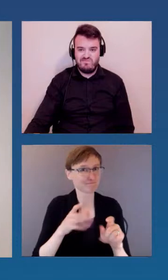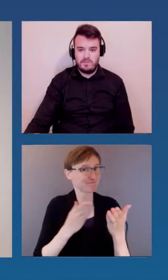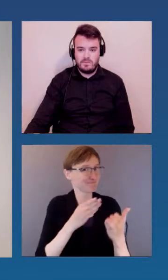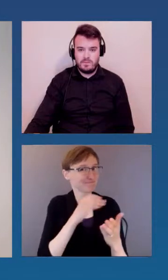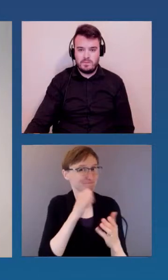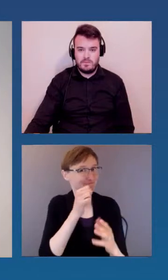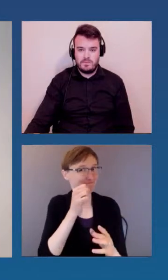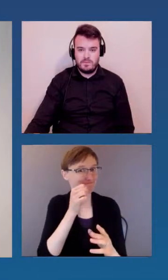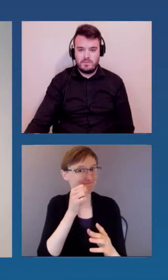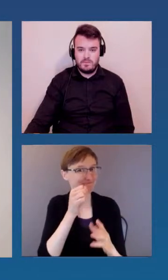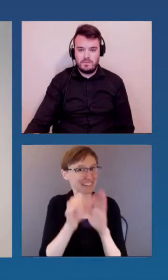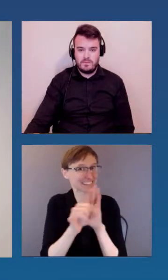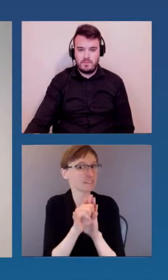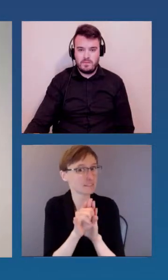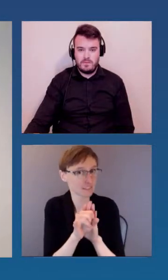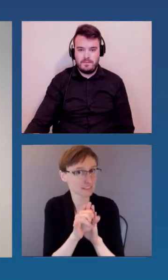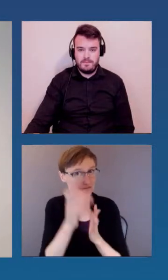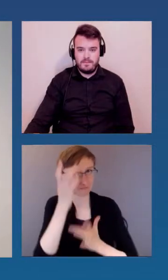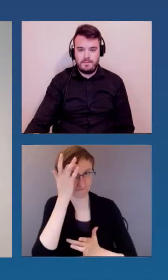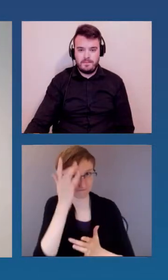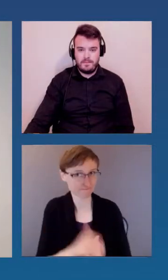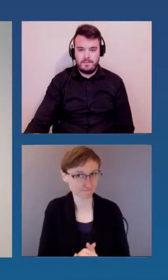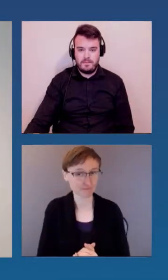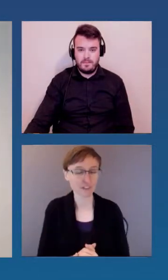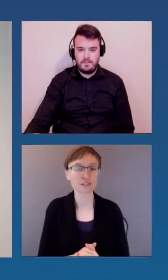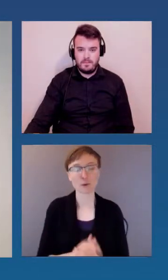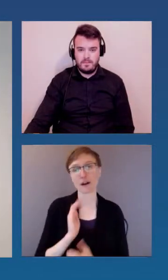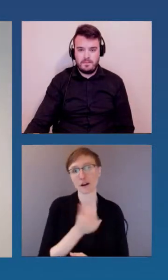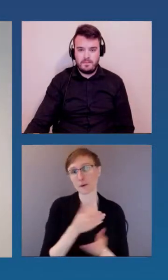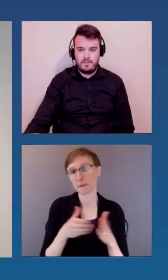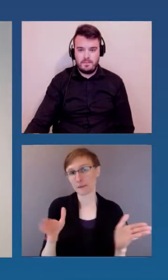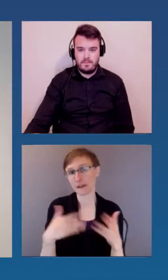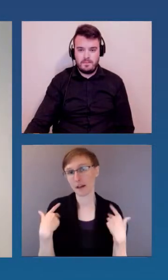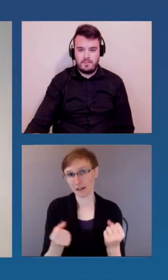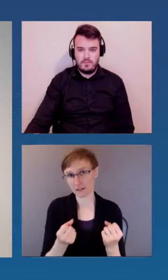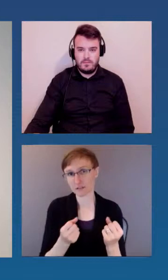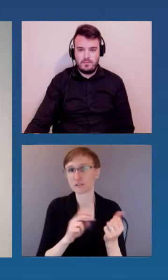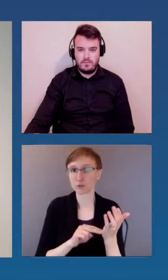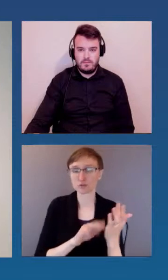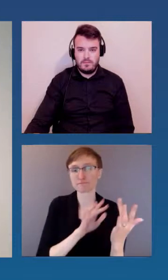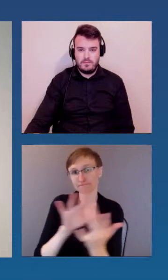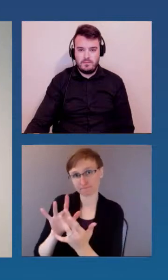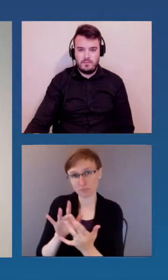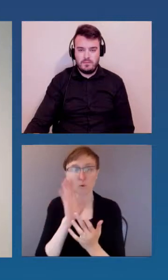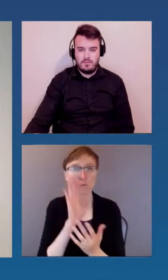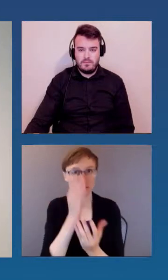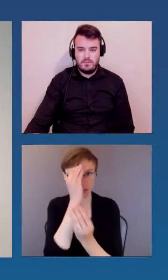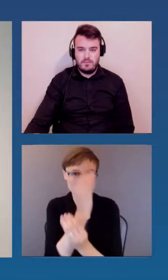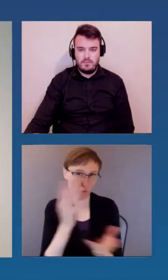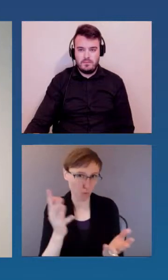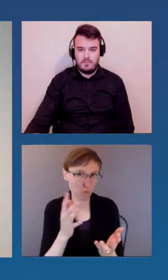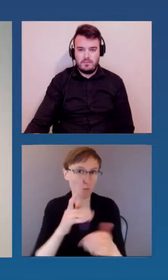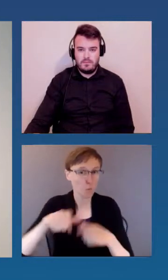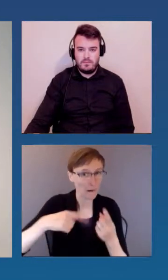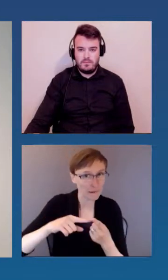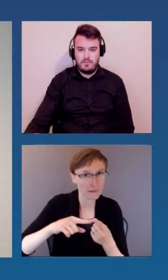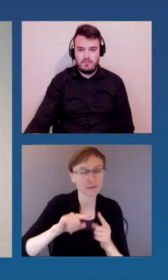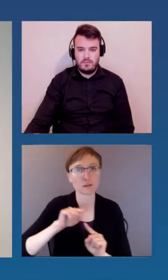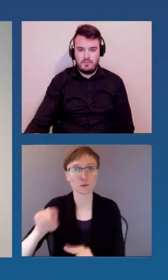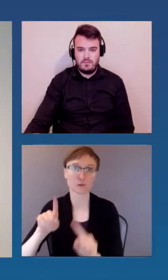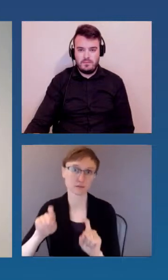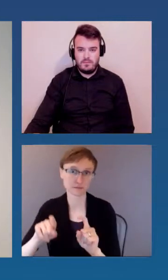steps, they might not need to be tested right away. I think that's another lesson learned. Sometimes parents rush right out to get